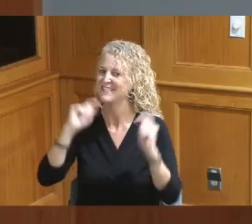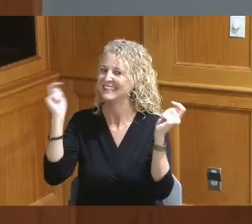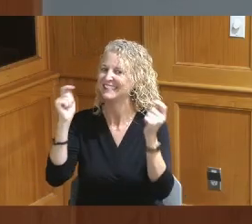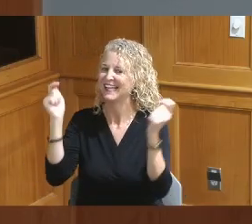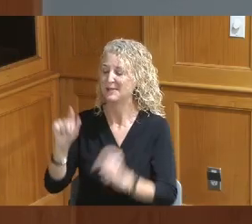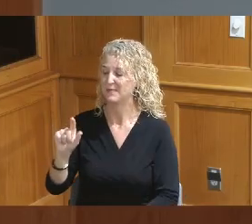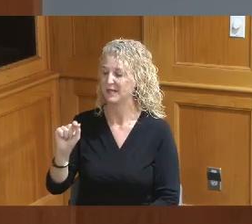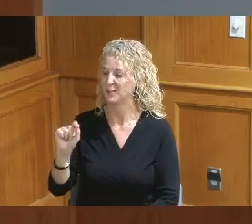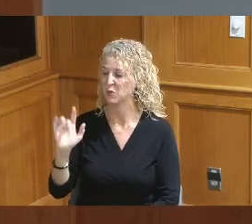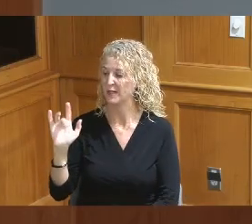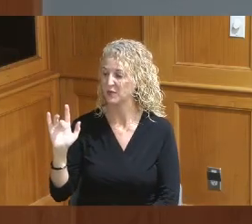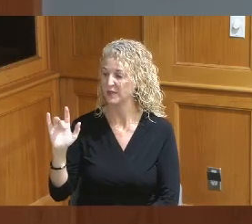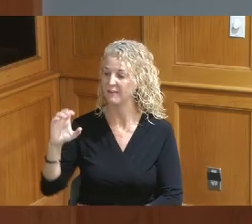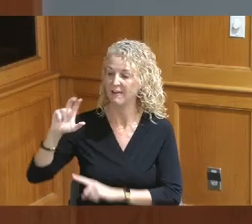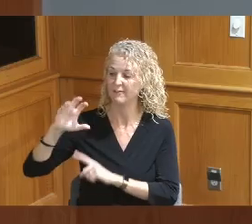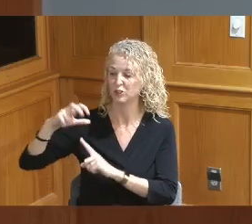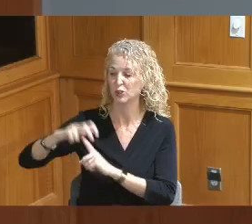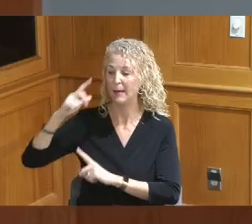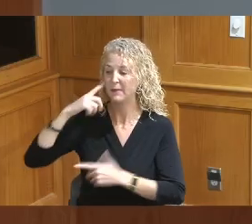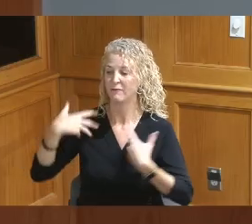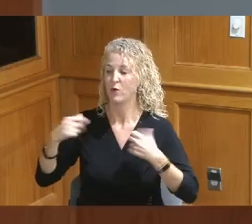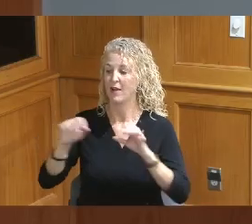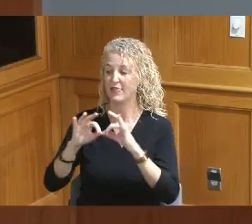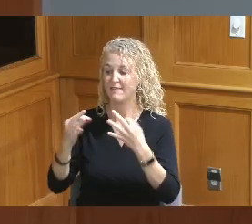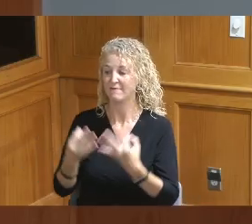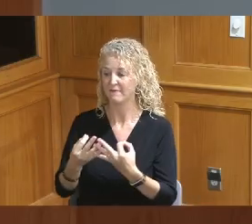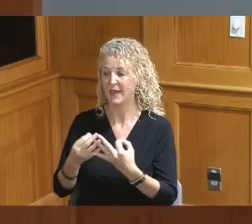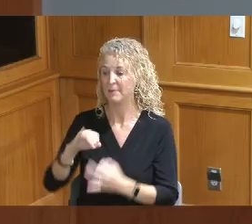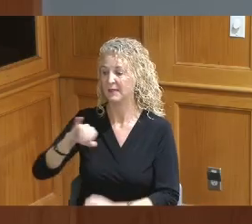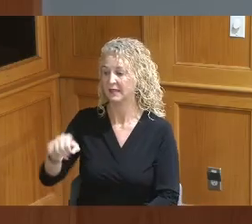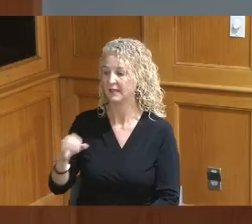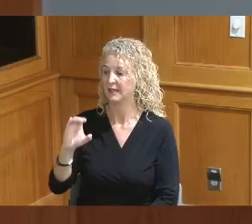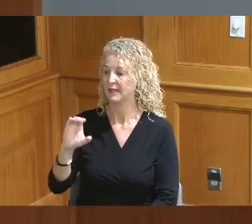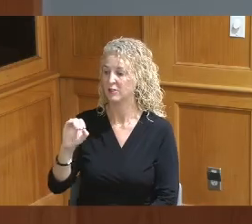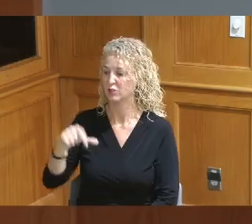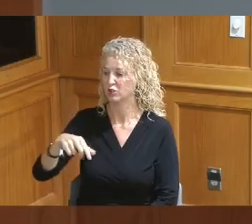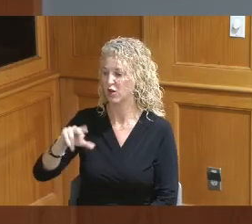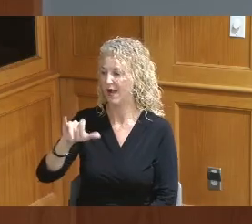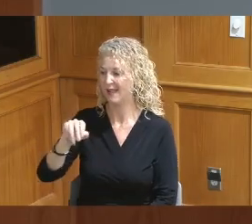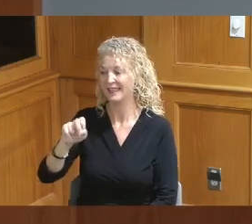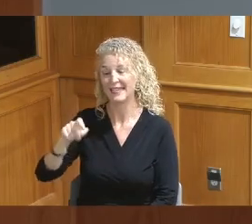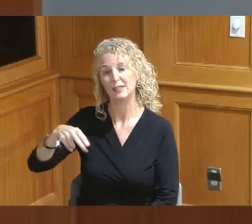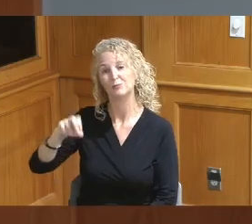our 2025 Champion for Healthy Families, Jacqueline Presley.